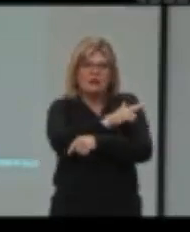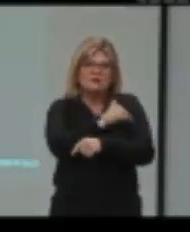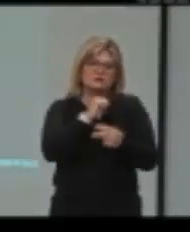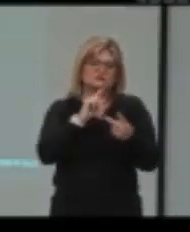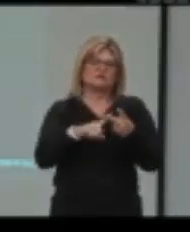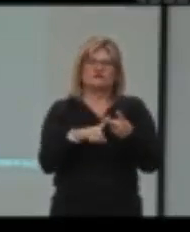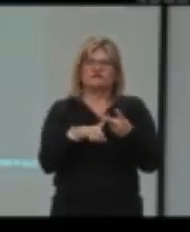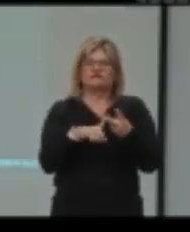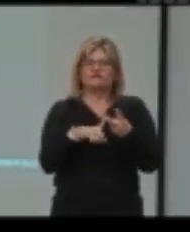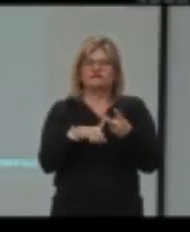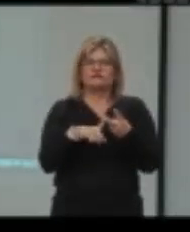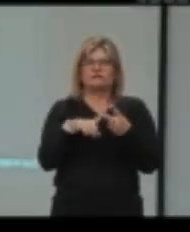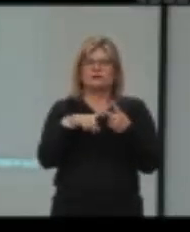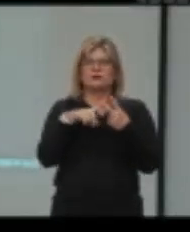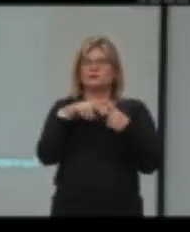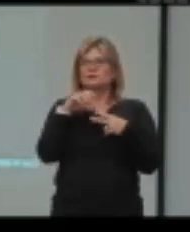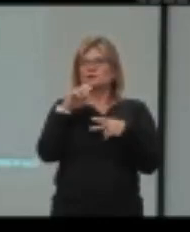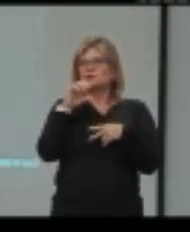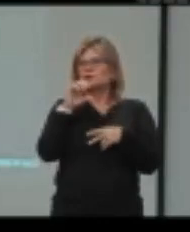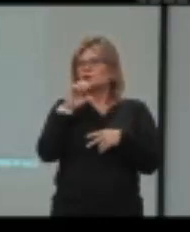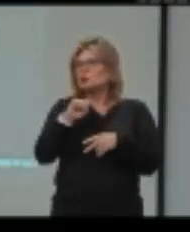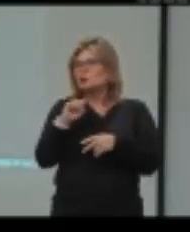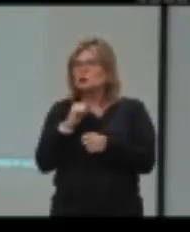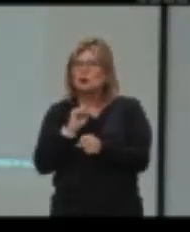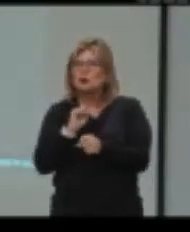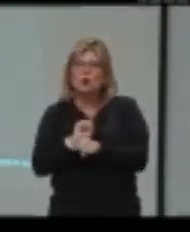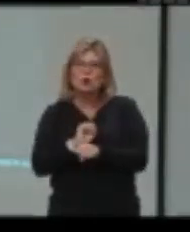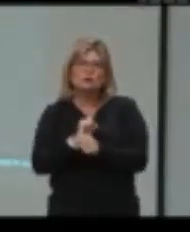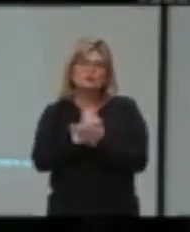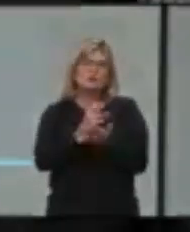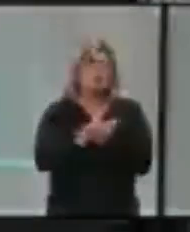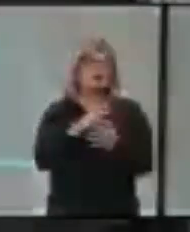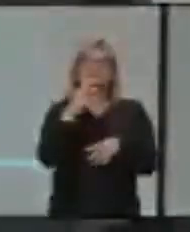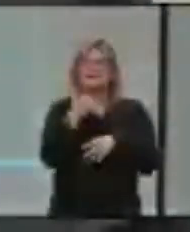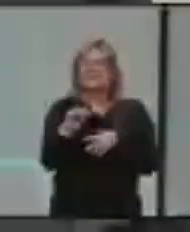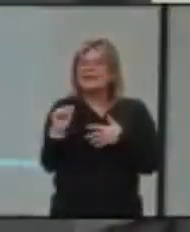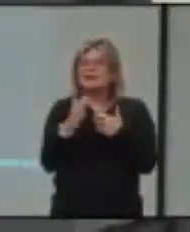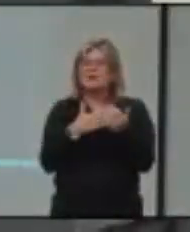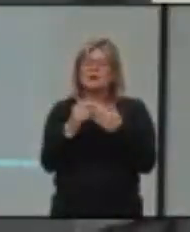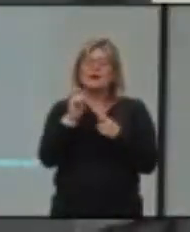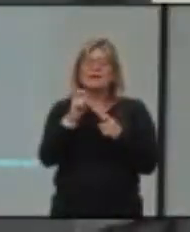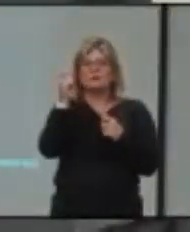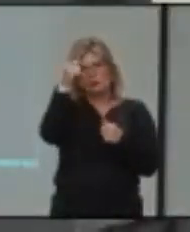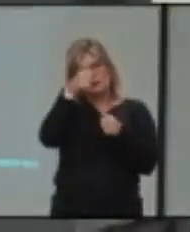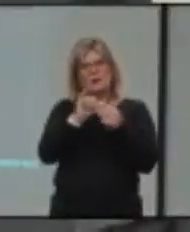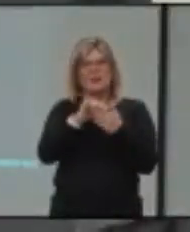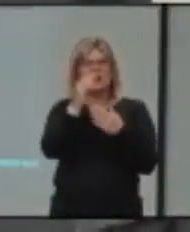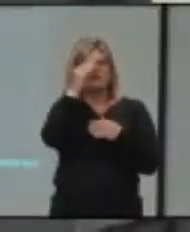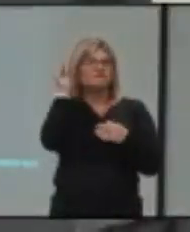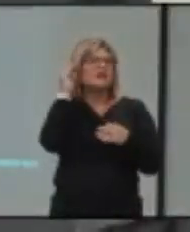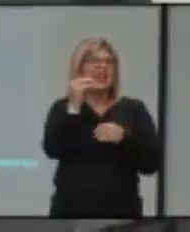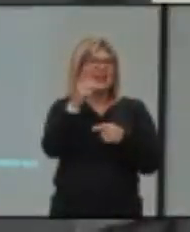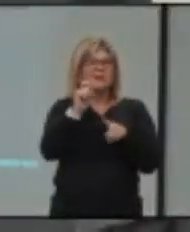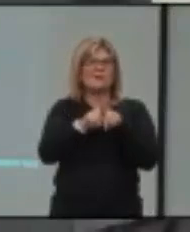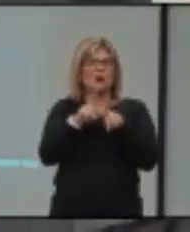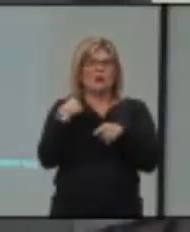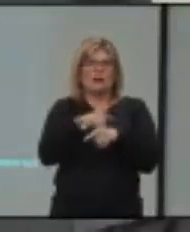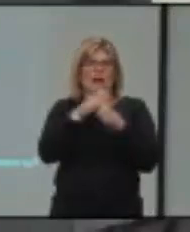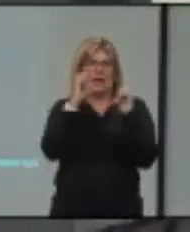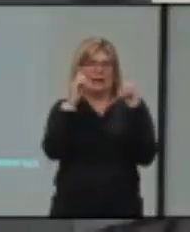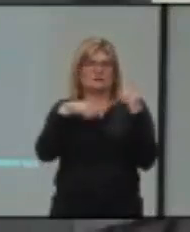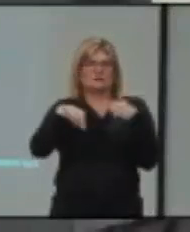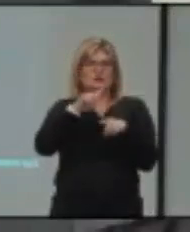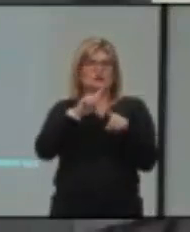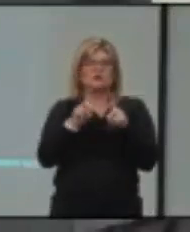hospital, social work, wherever we're at, it's something to consider. And that's why educating ourselves is